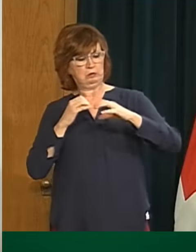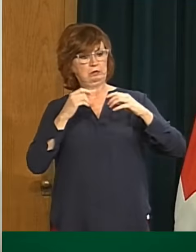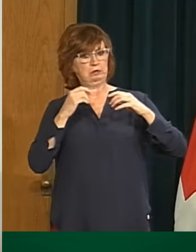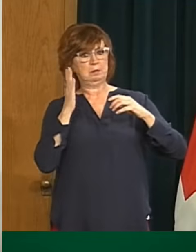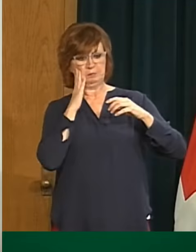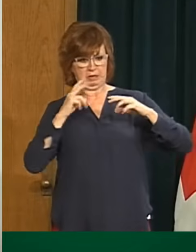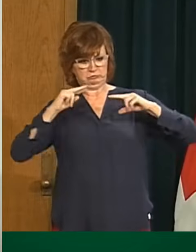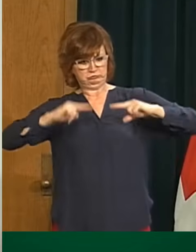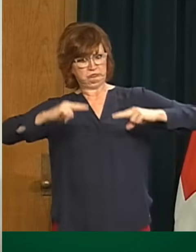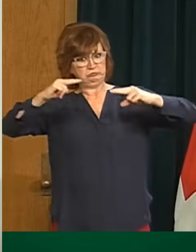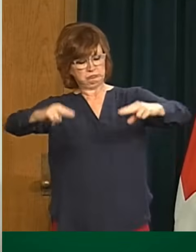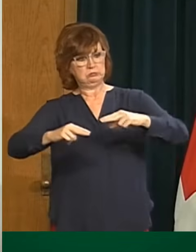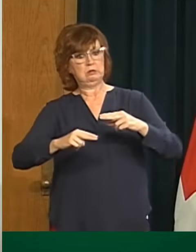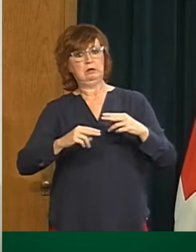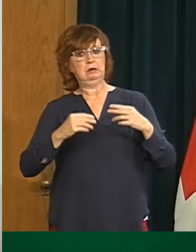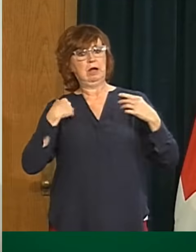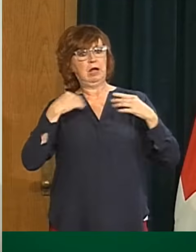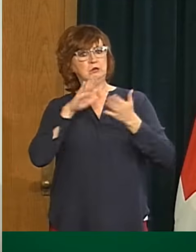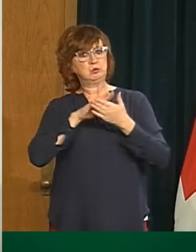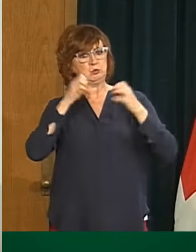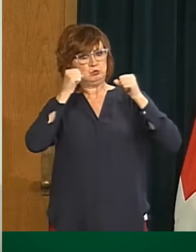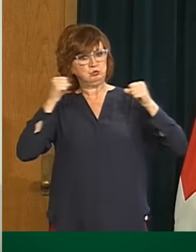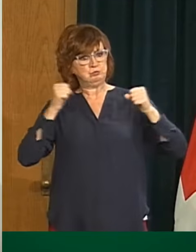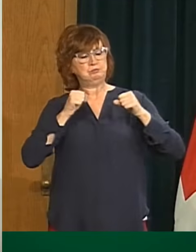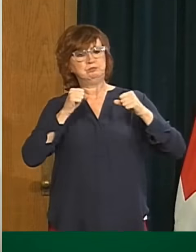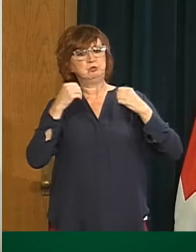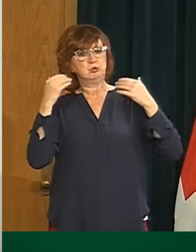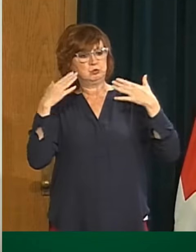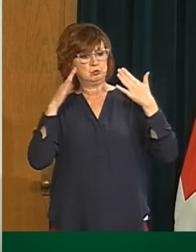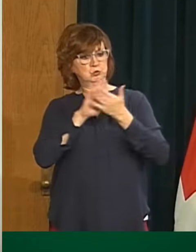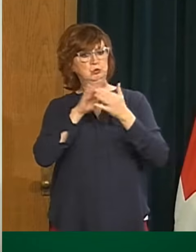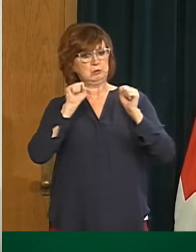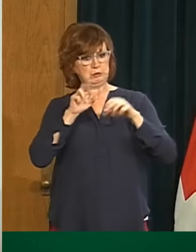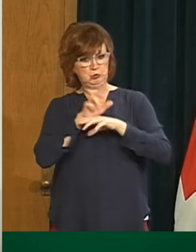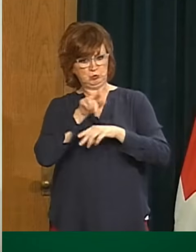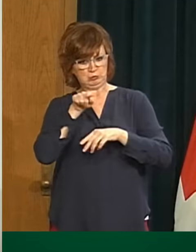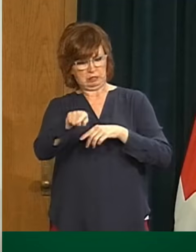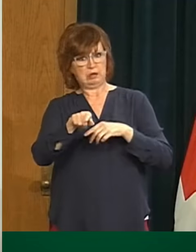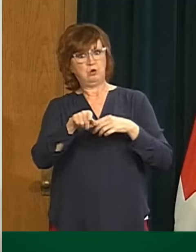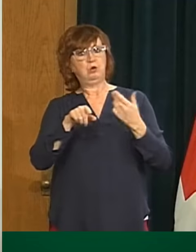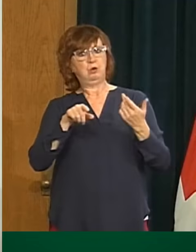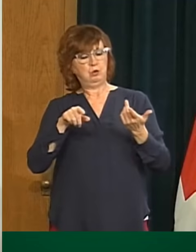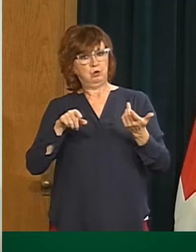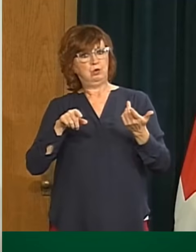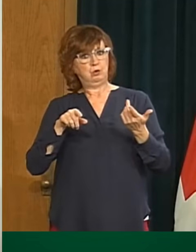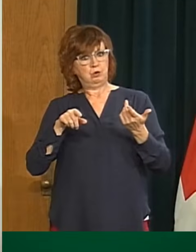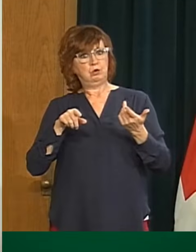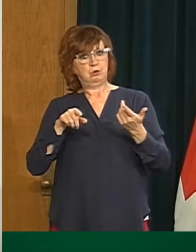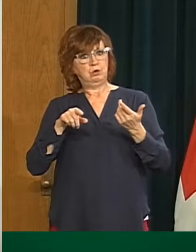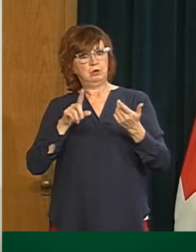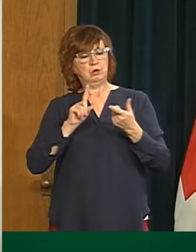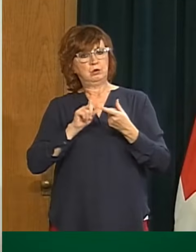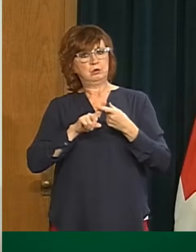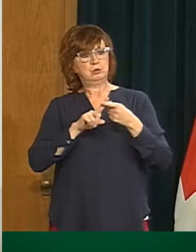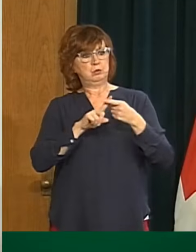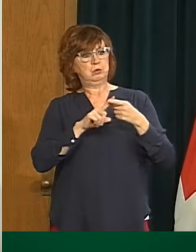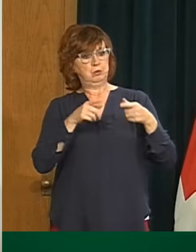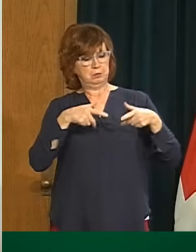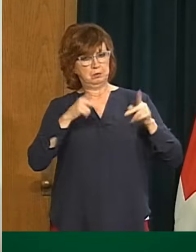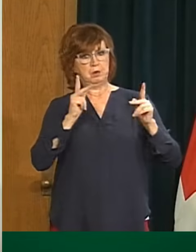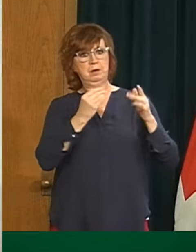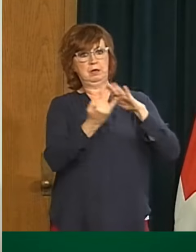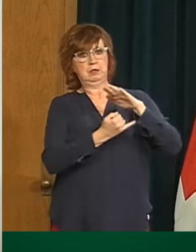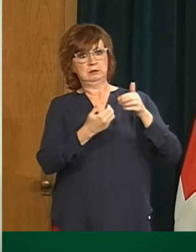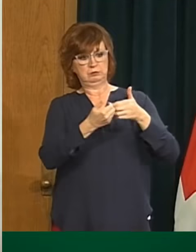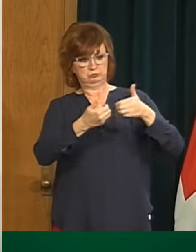cases and contacts. So the north, especially the Loche area, is a concern. So out of 77